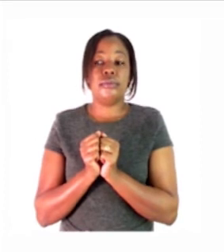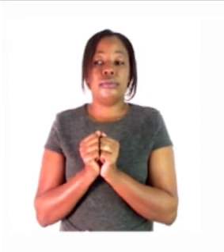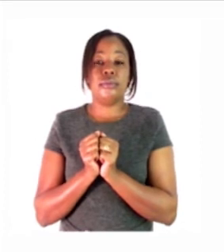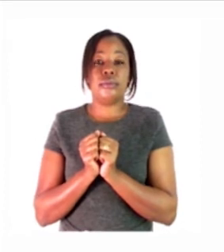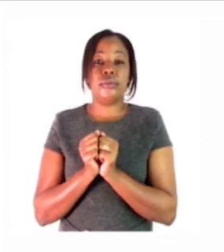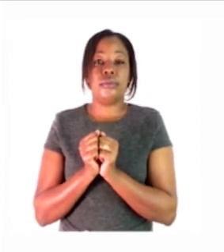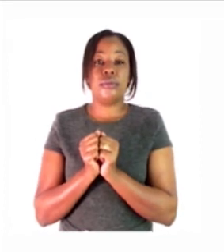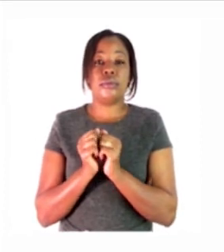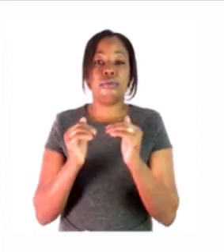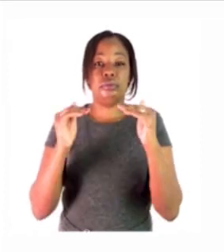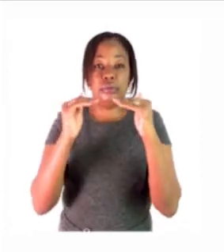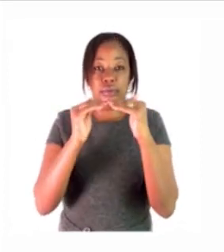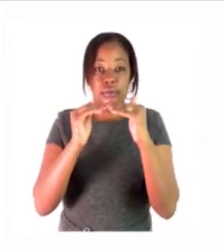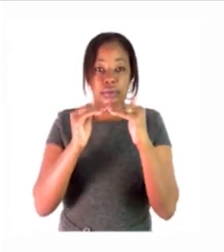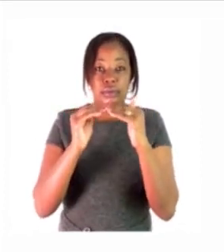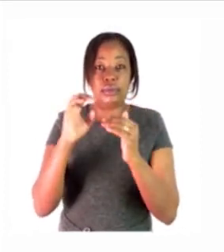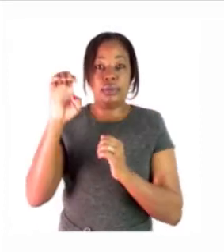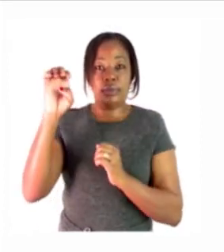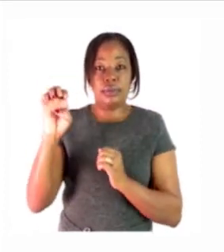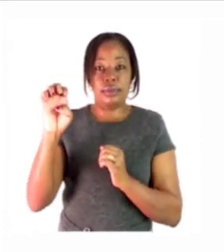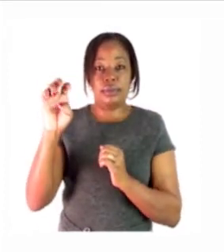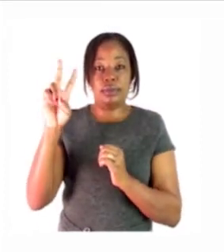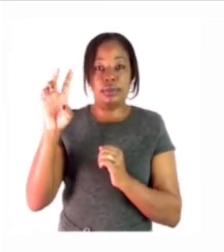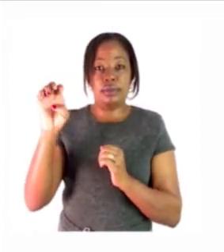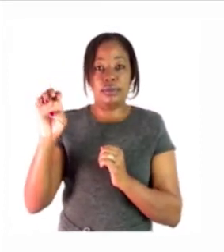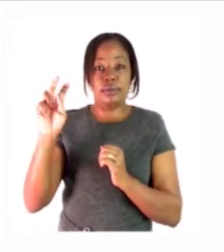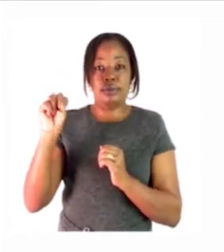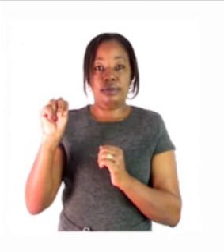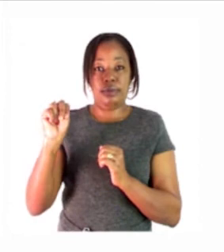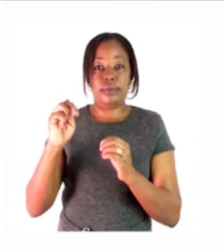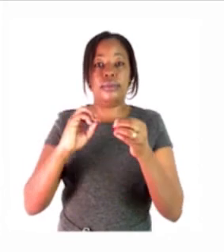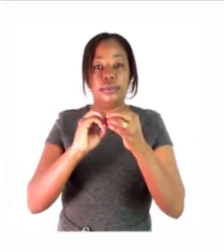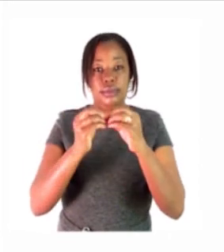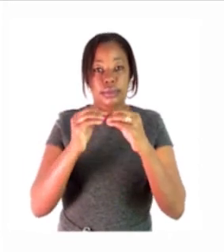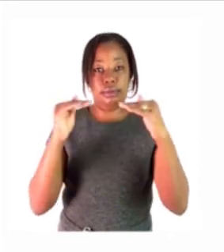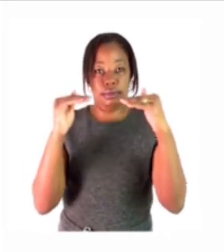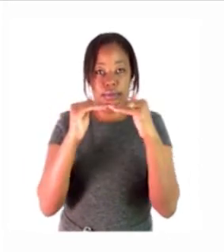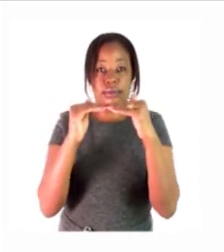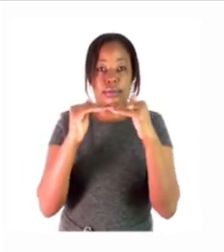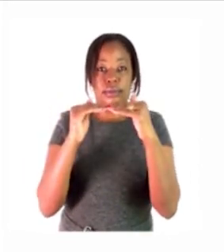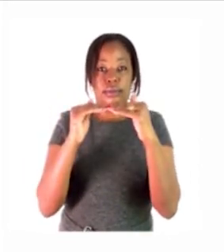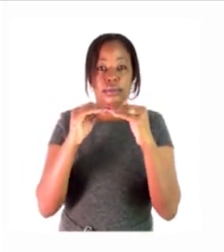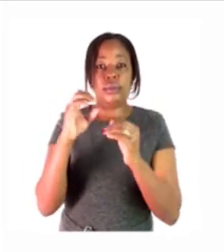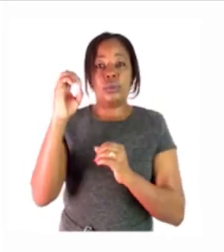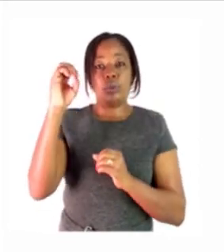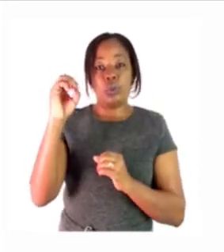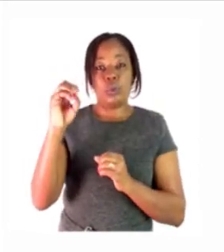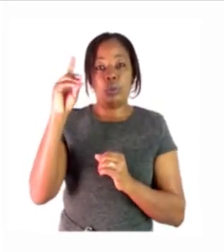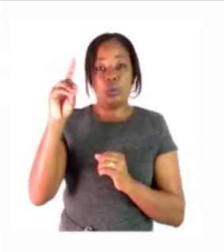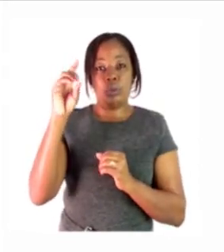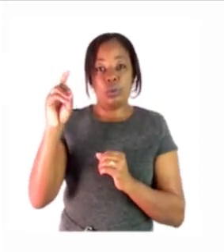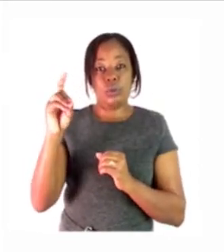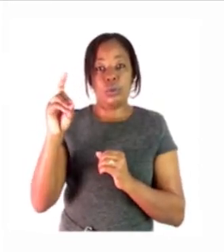even numbers. And the other way of getting an even number, if the numbers are too big,